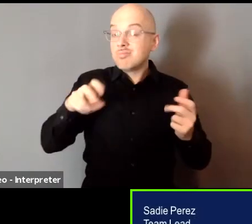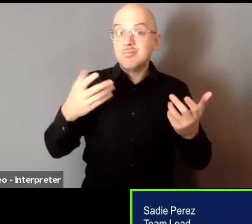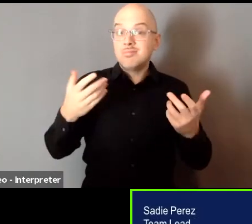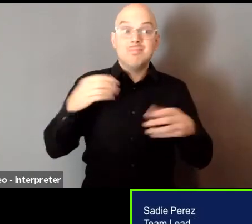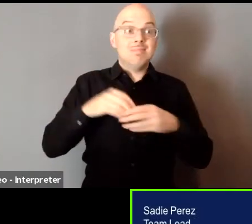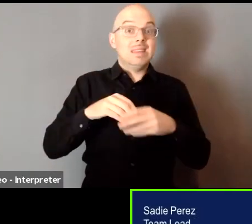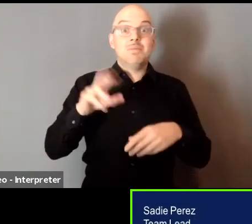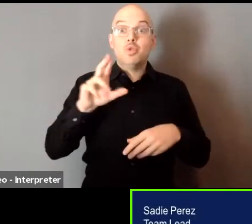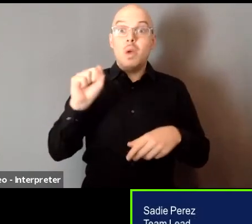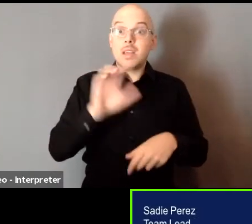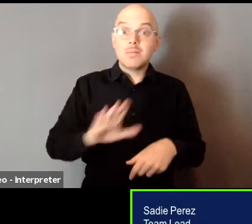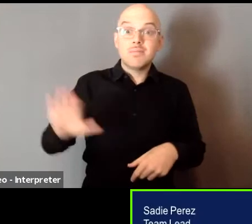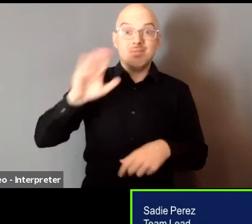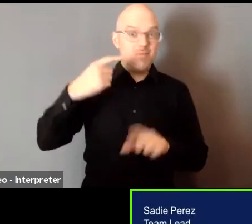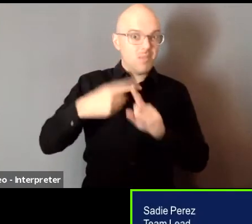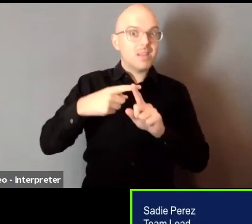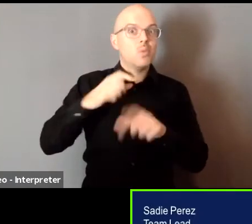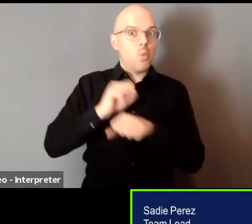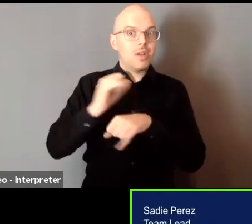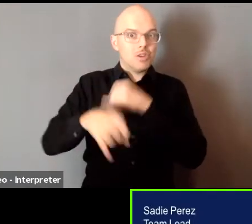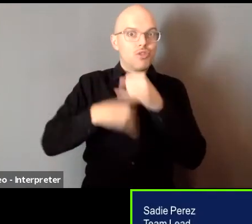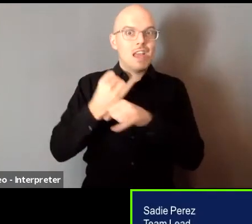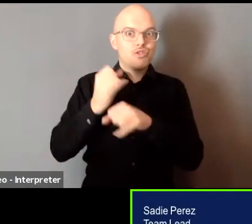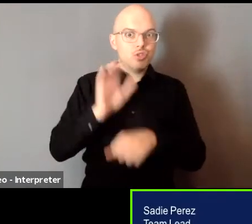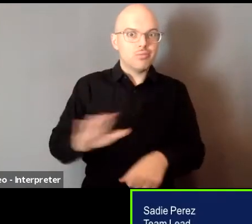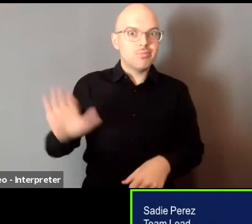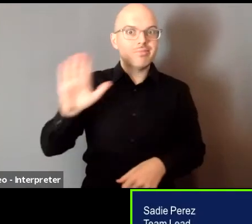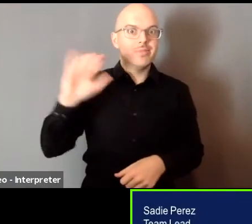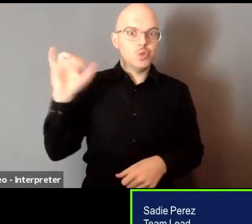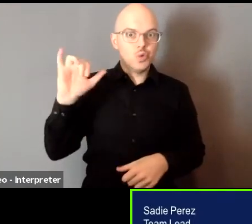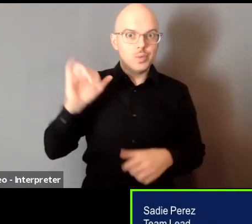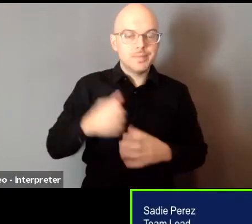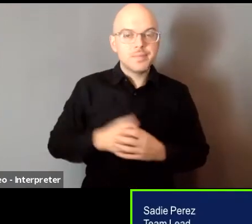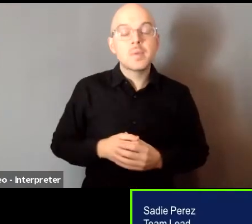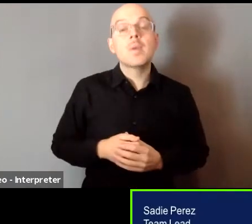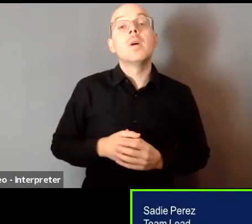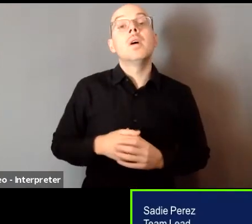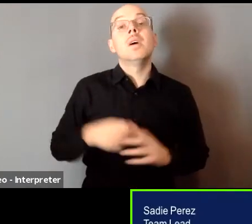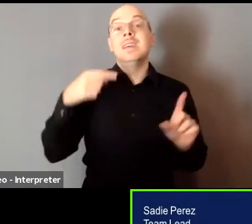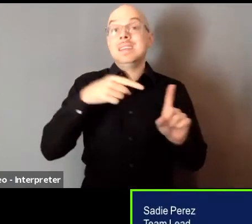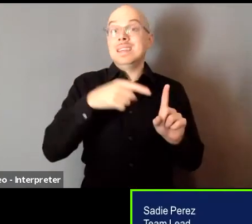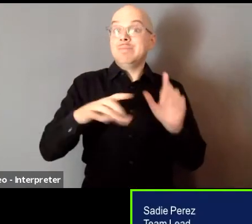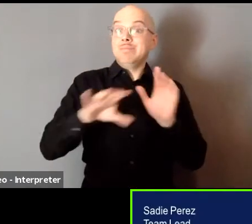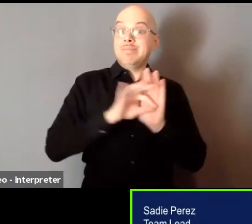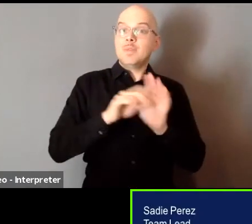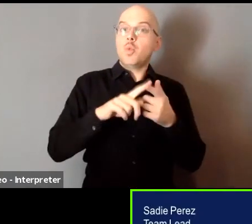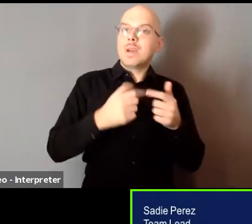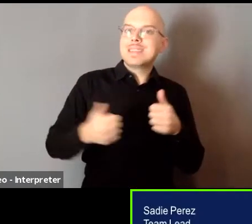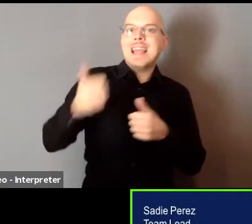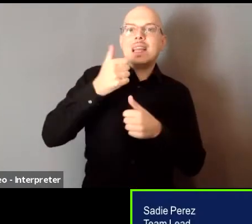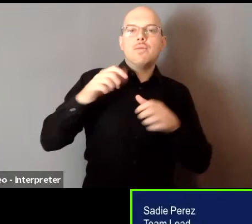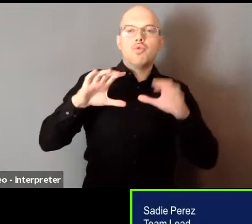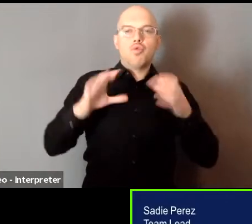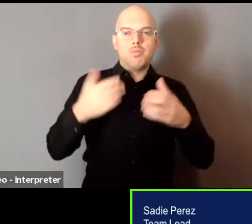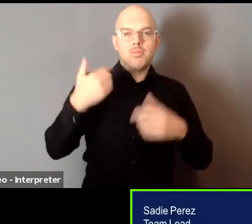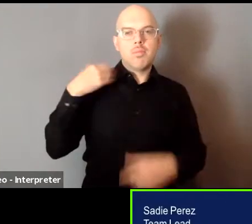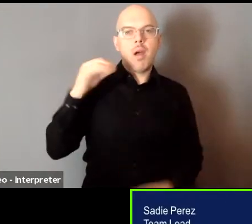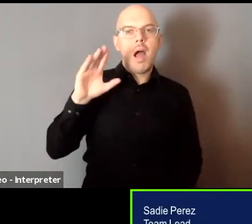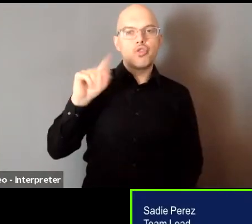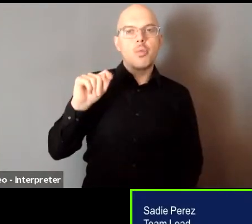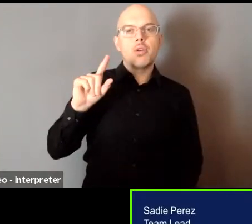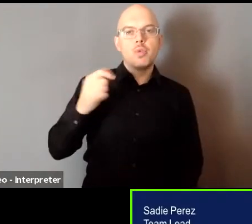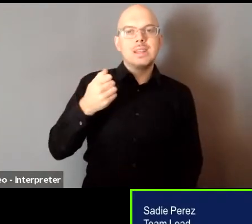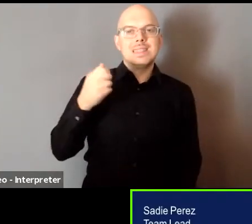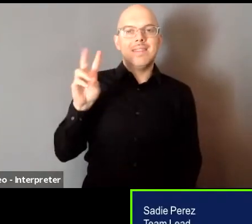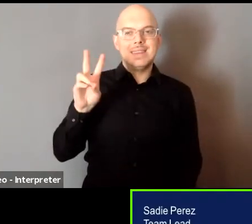Mr. Throop was appointed to the executive service in October 2017 and is currently the Deputy